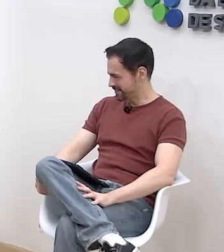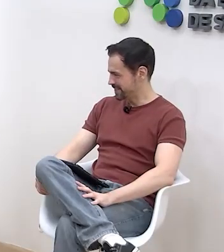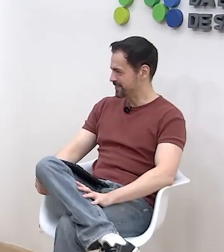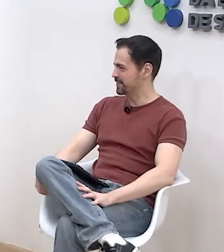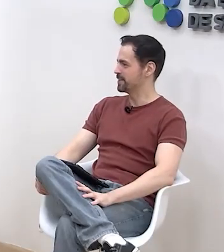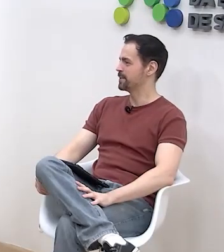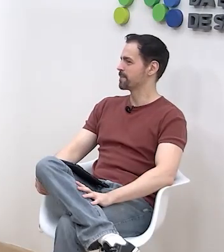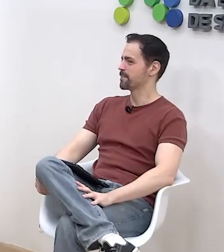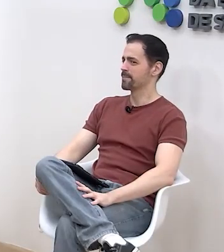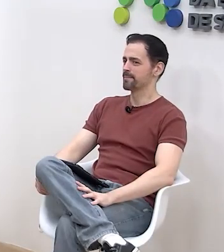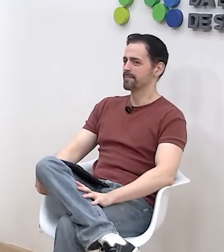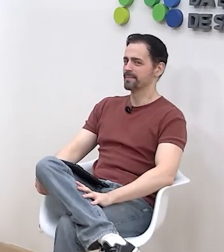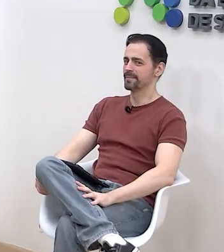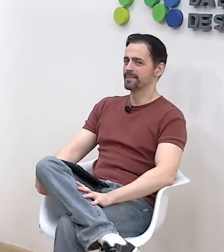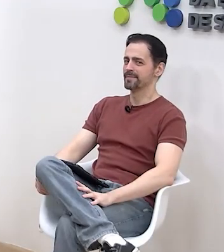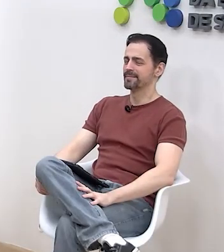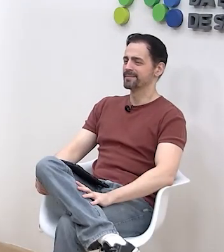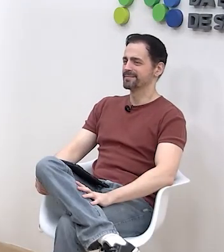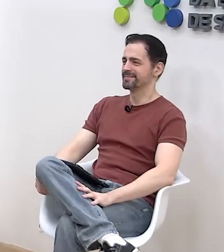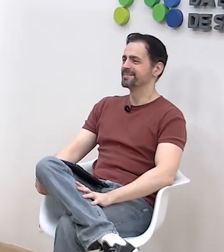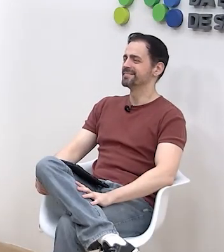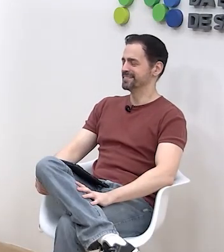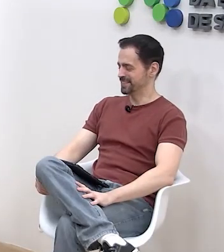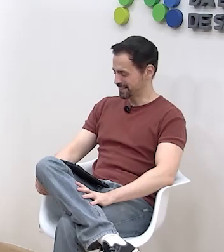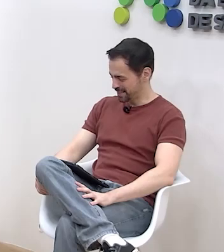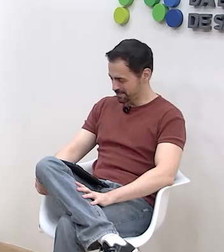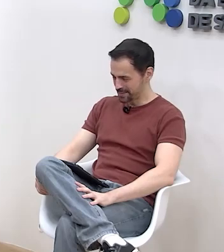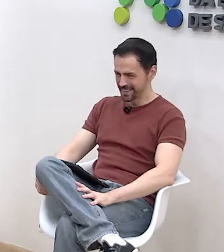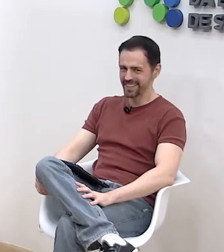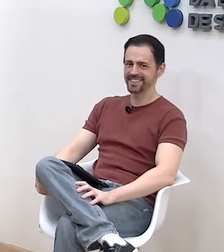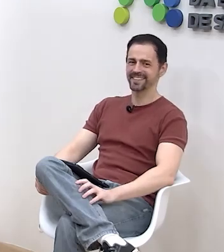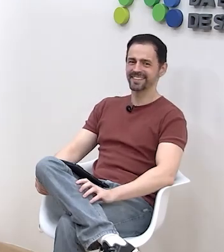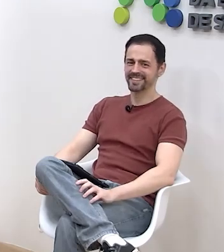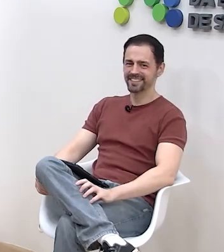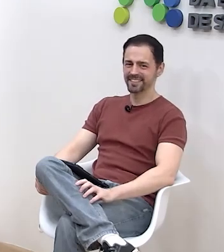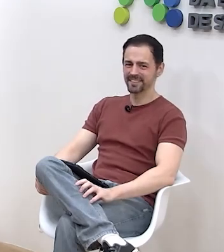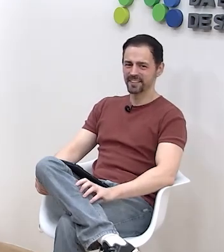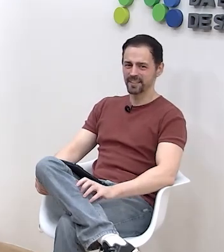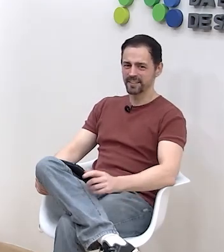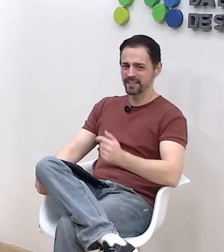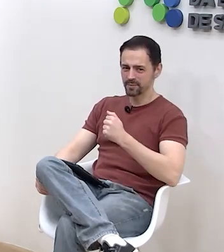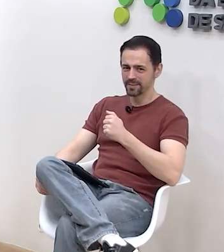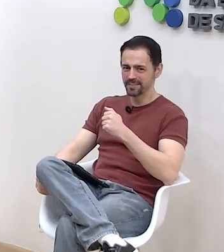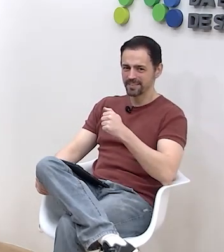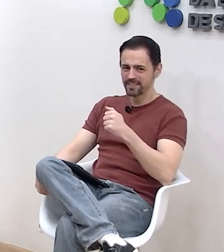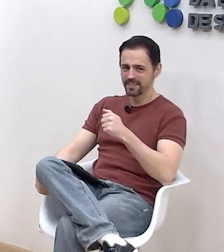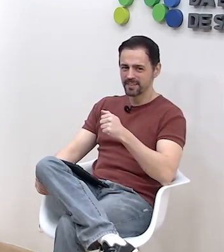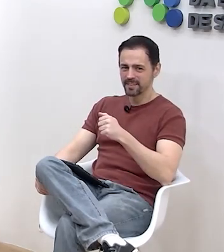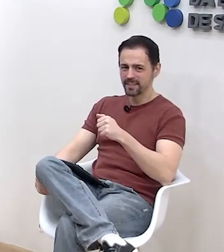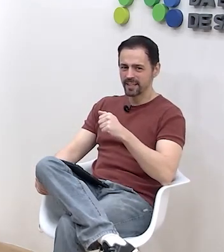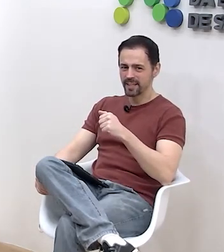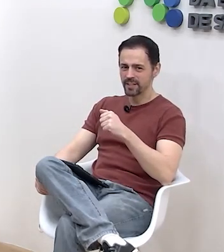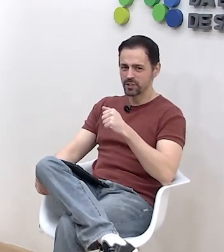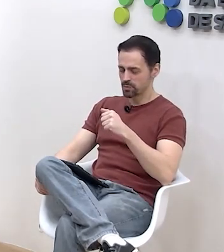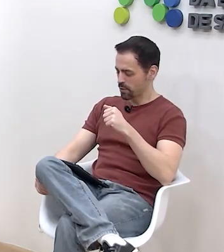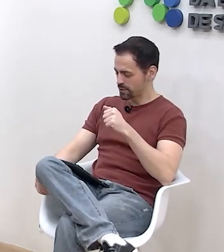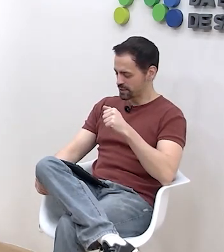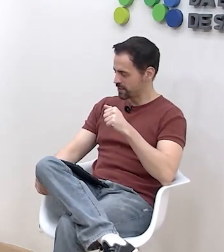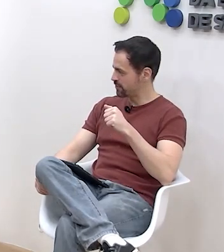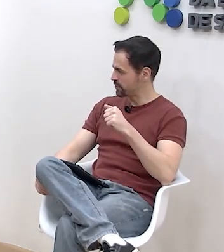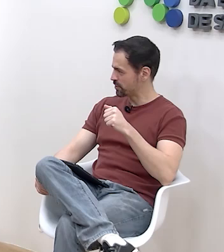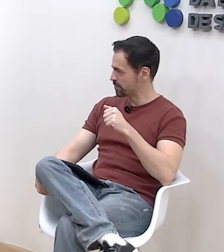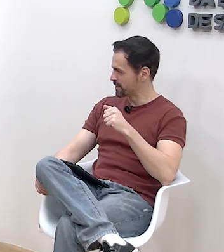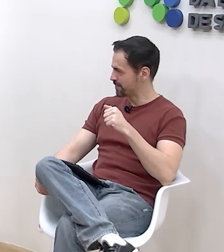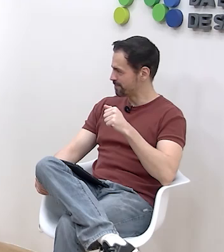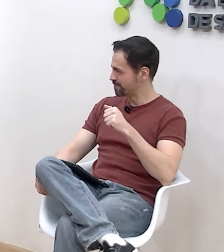live there. Okay. But I spent my whole life here. Okay, pretty nice. Okay, next one. And did you